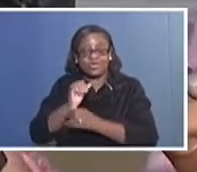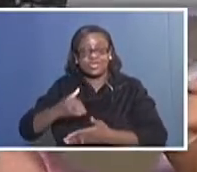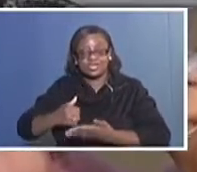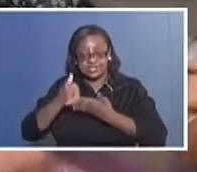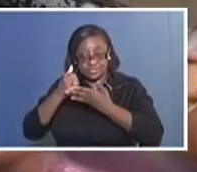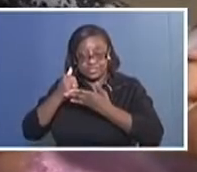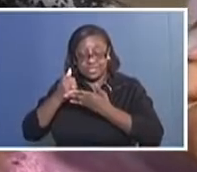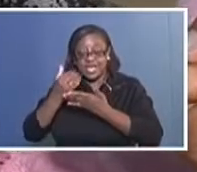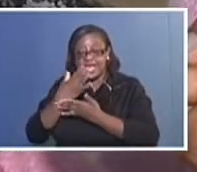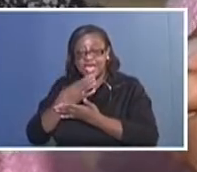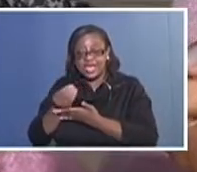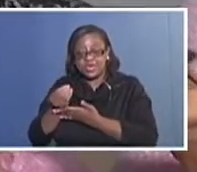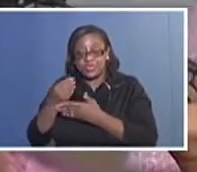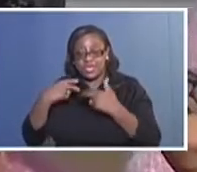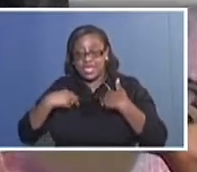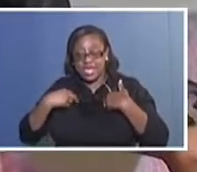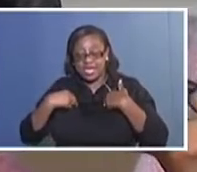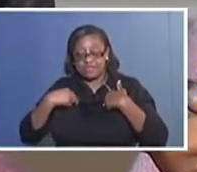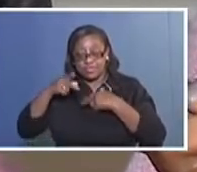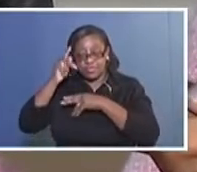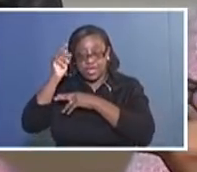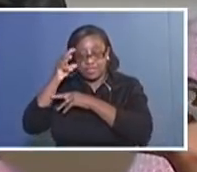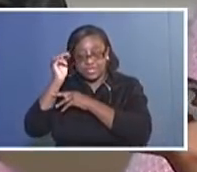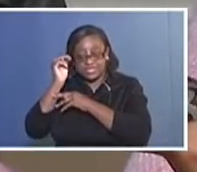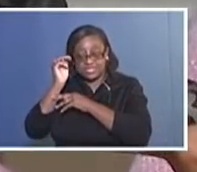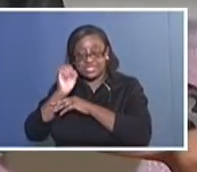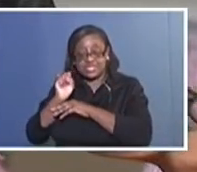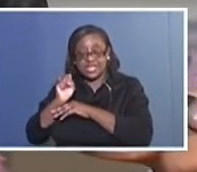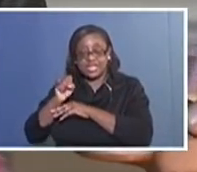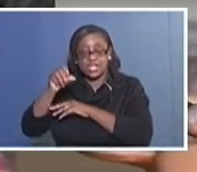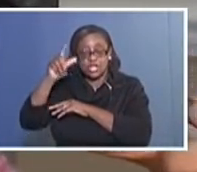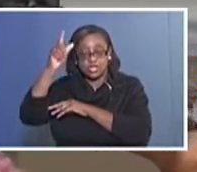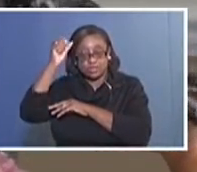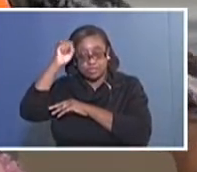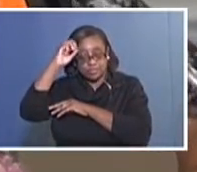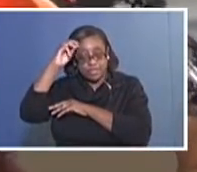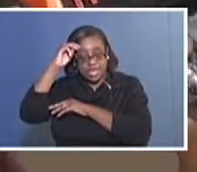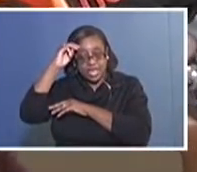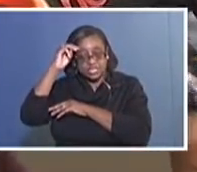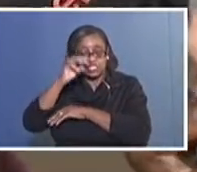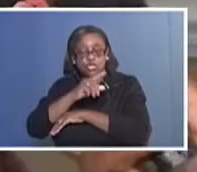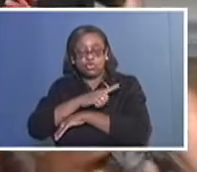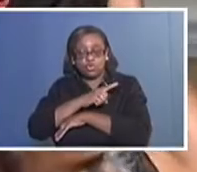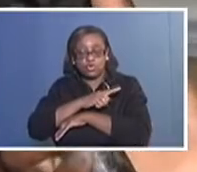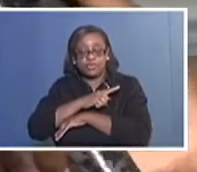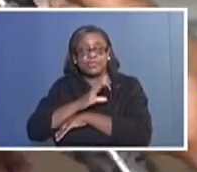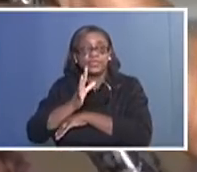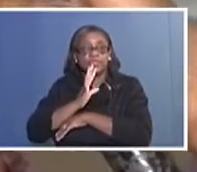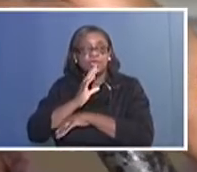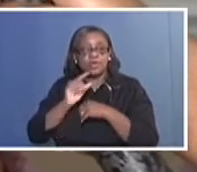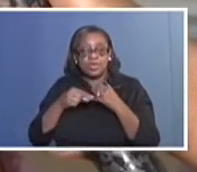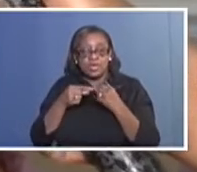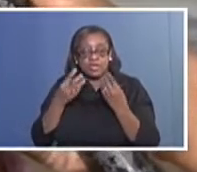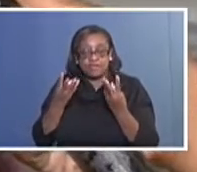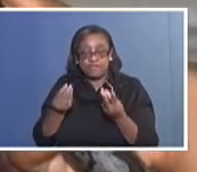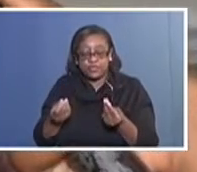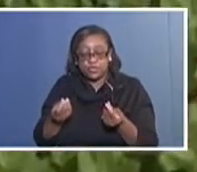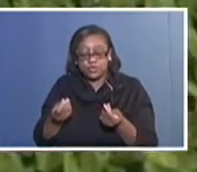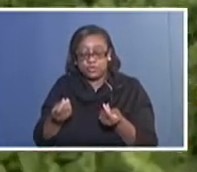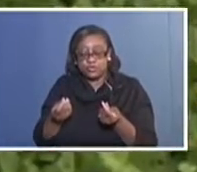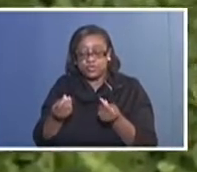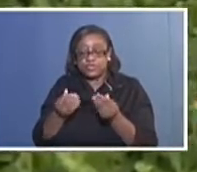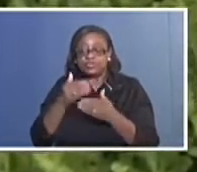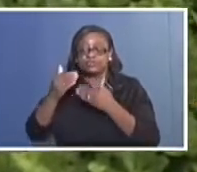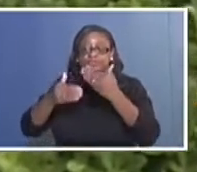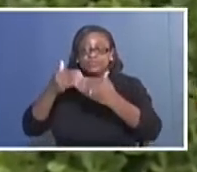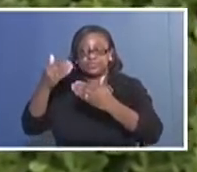assistance benefits. Minister of State in the Office of the Prime Minister, the Honorable Miles Laroda, Says the program, extended several times under the Minnis